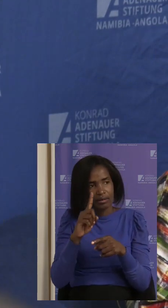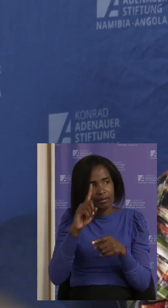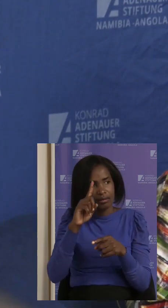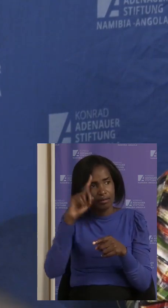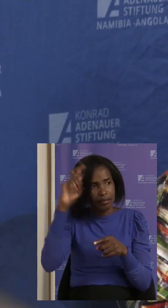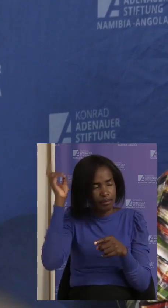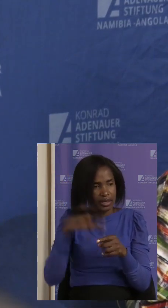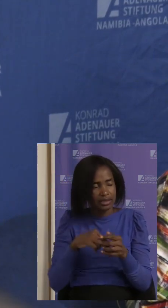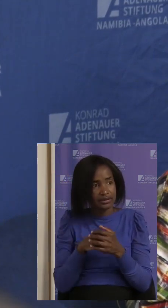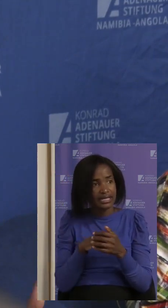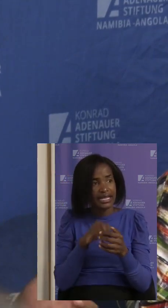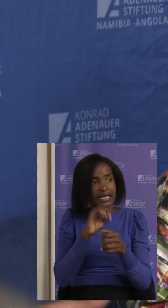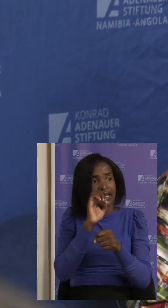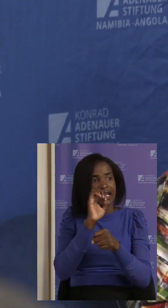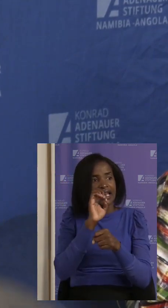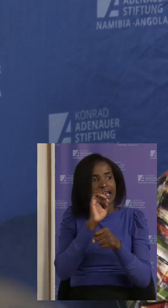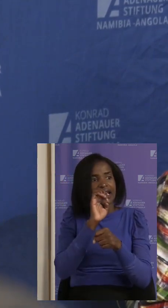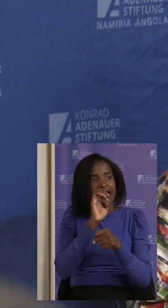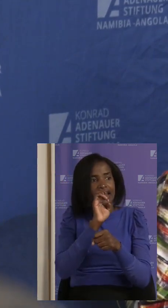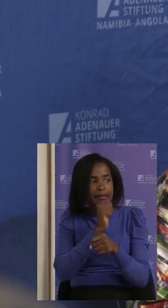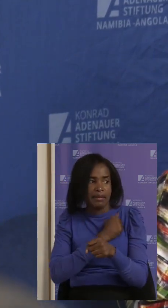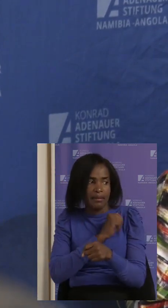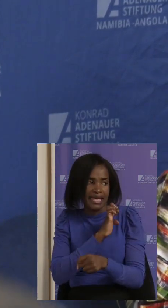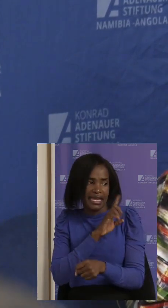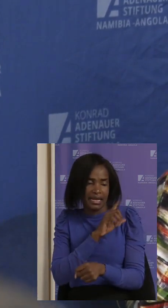the Deputy Executive Director here